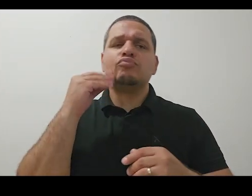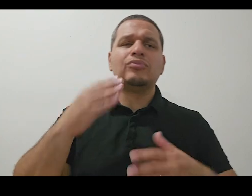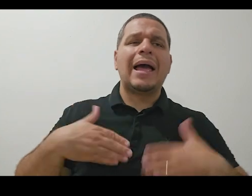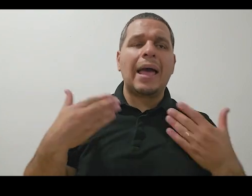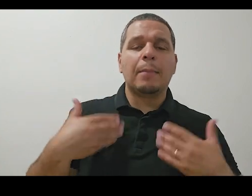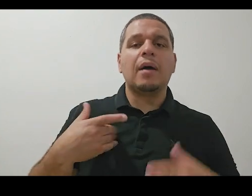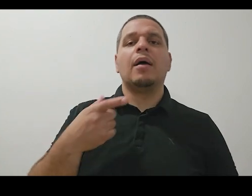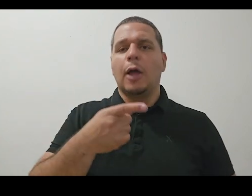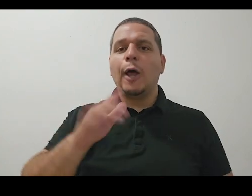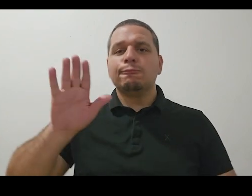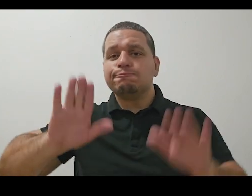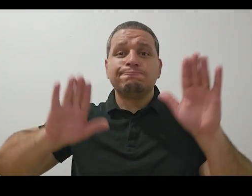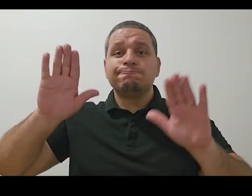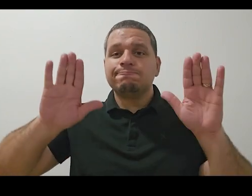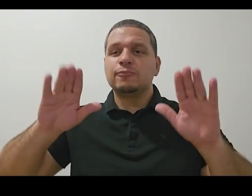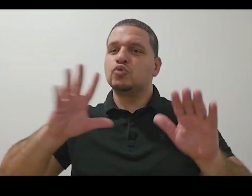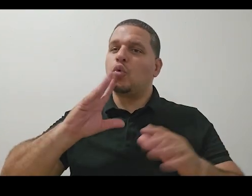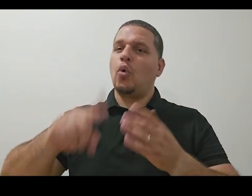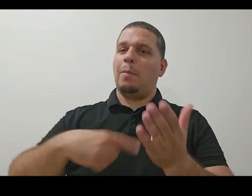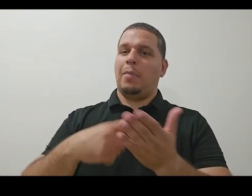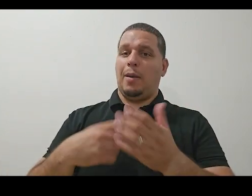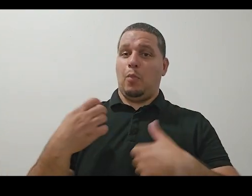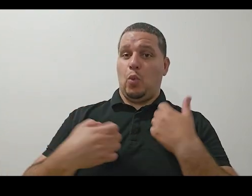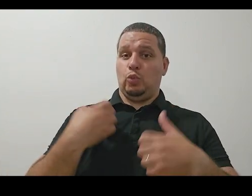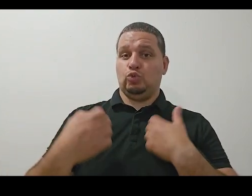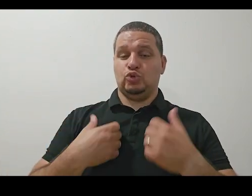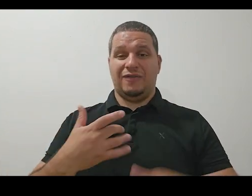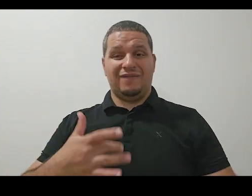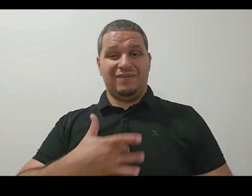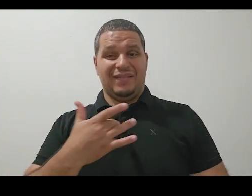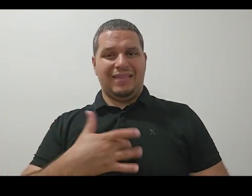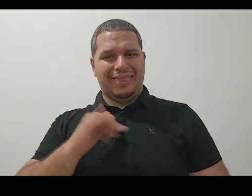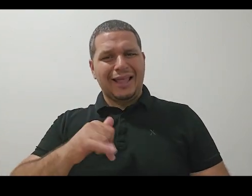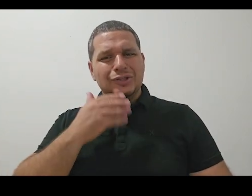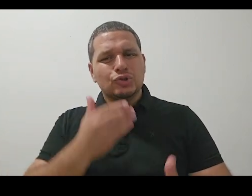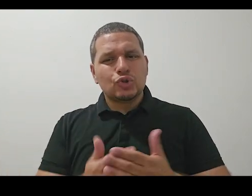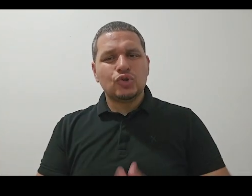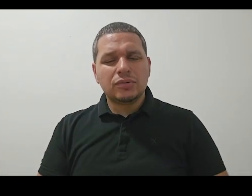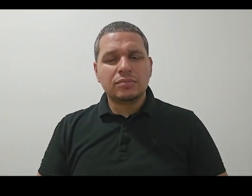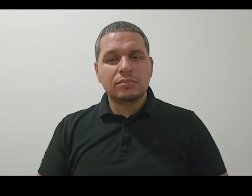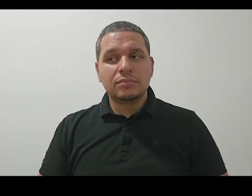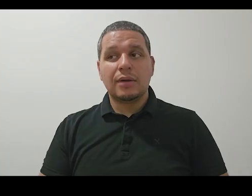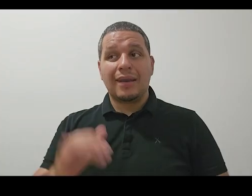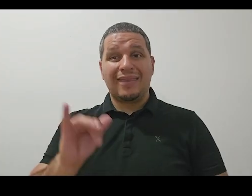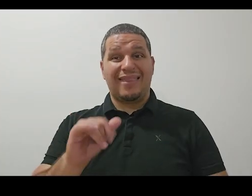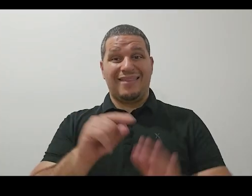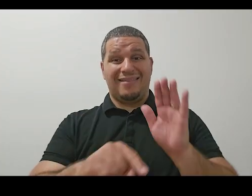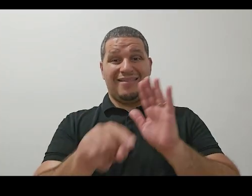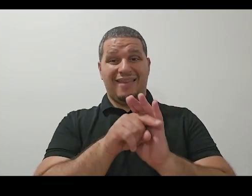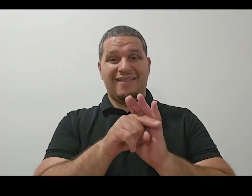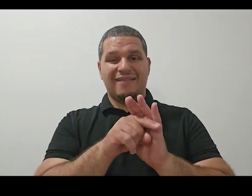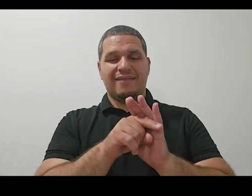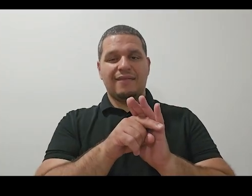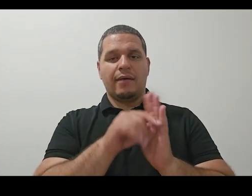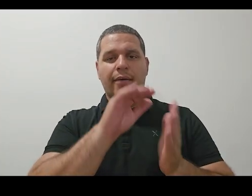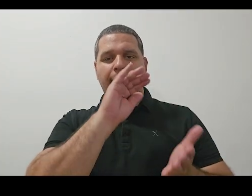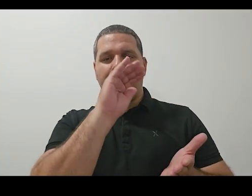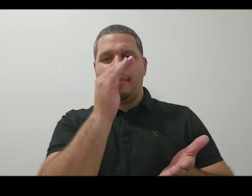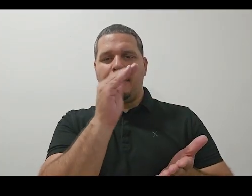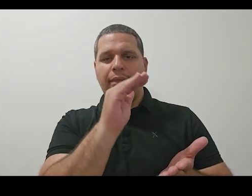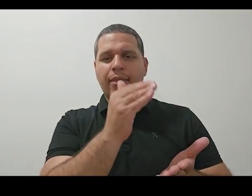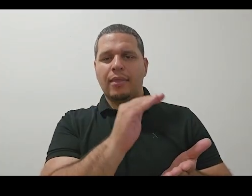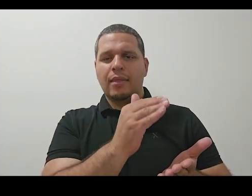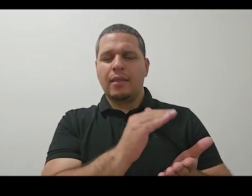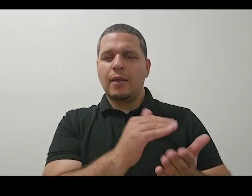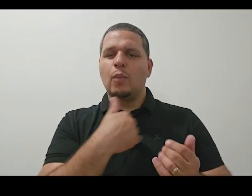And we talk about emotions and feelings now, which is good, because now that stigma, and we're learning how